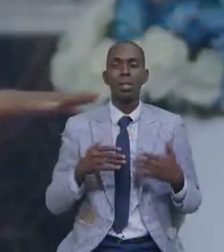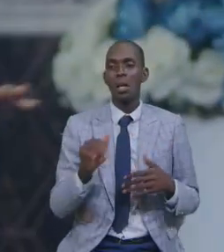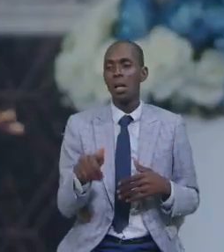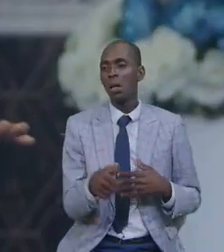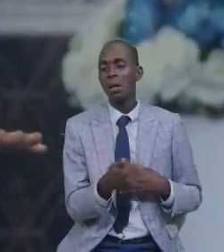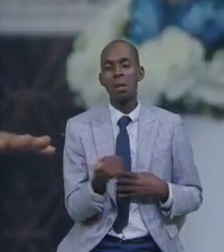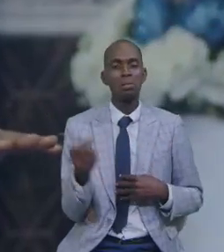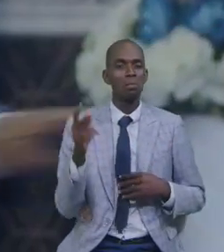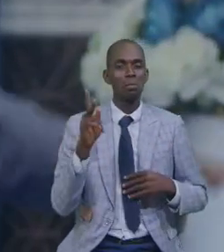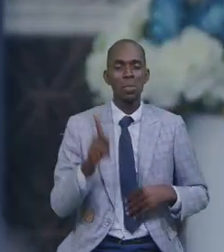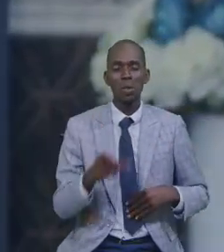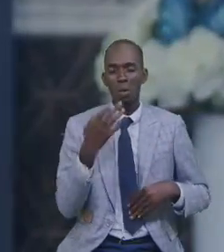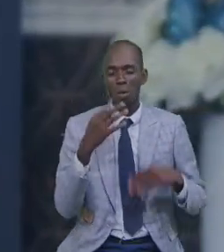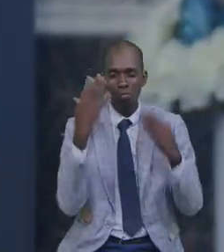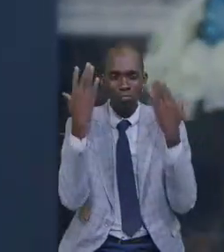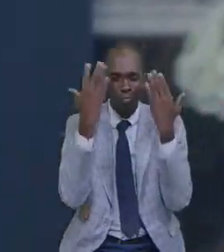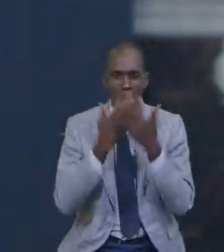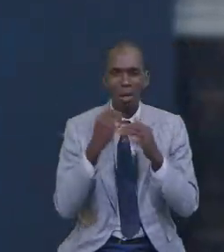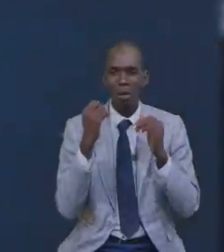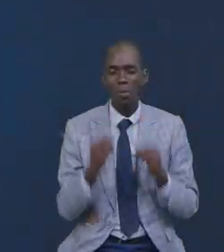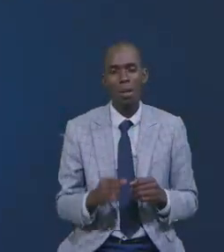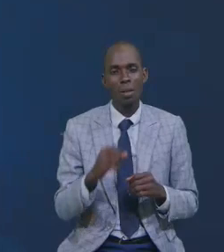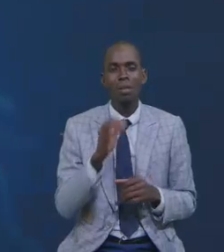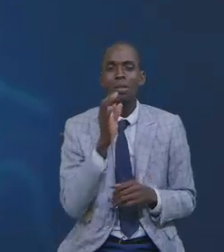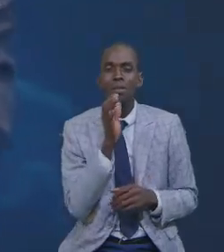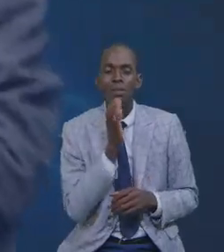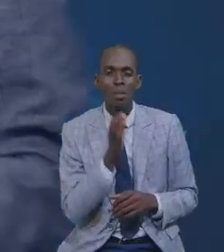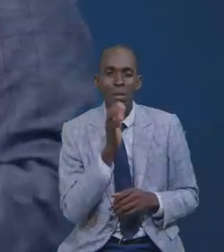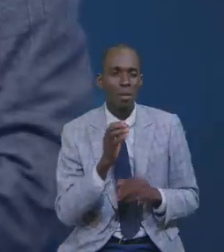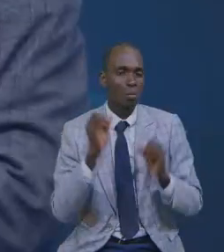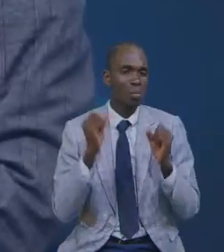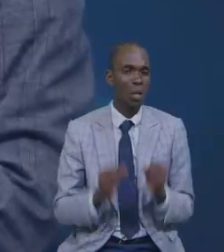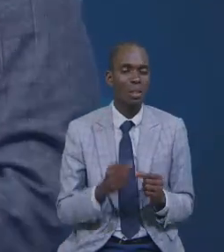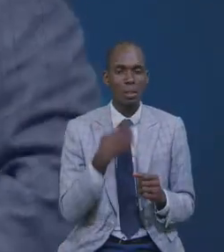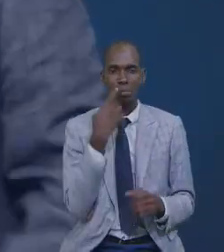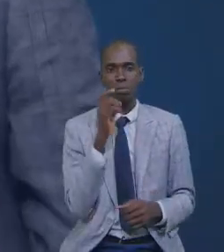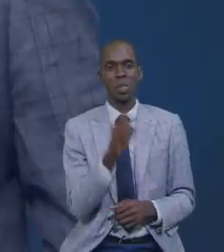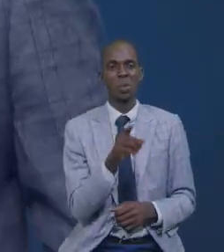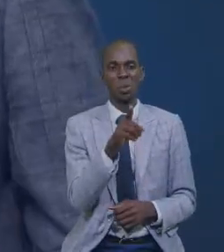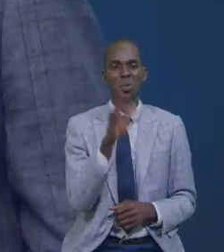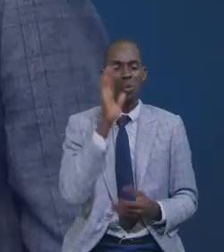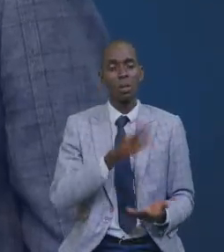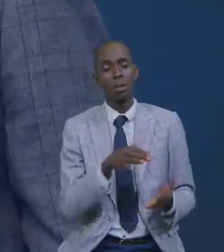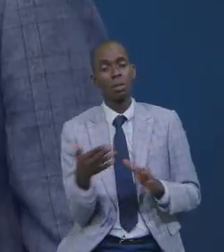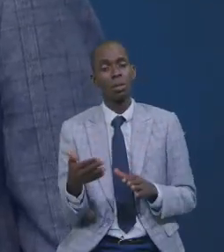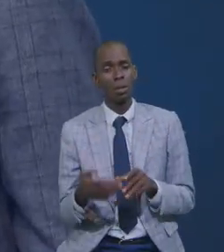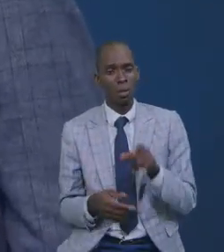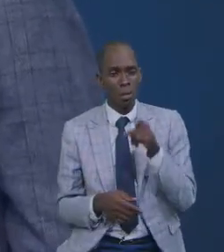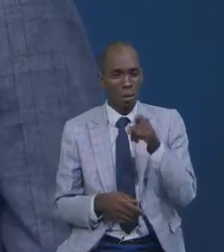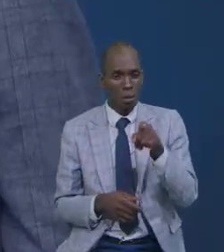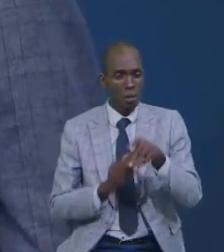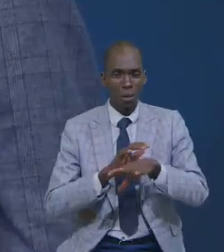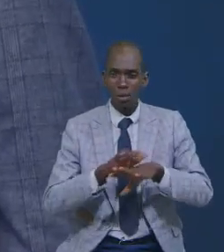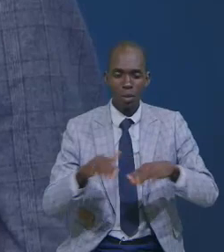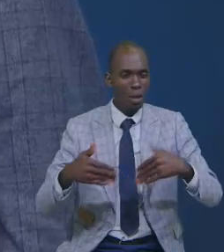of dark power, occultic power, saying you will die, he doesn't have